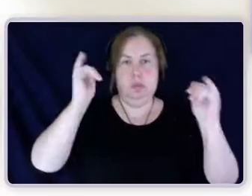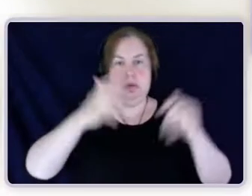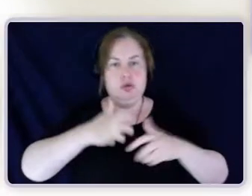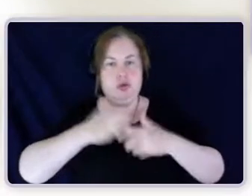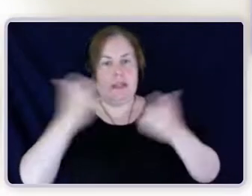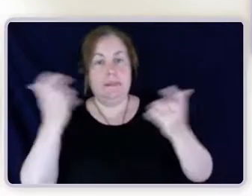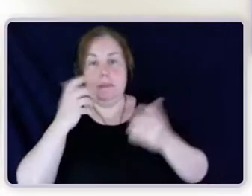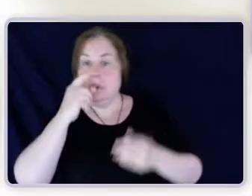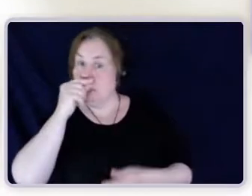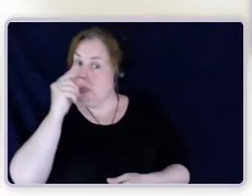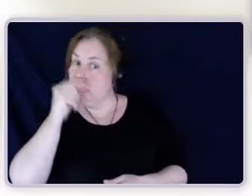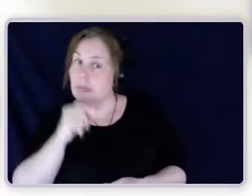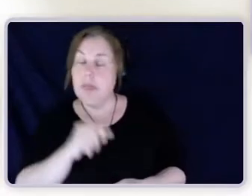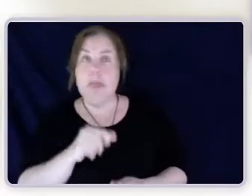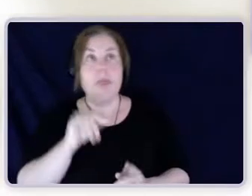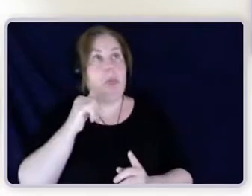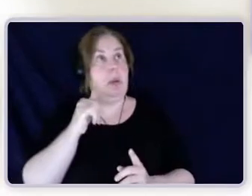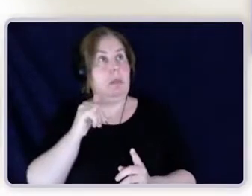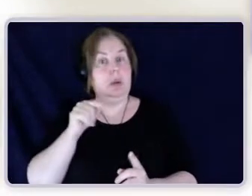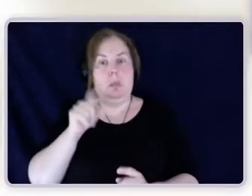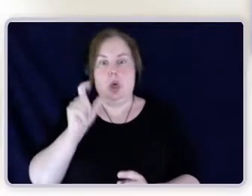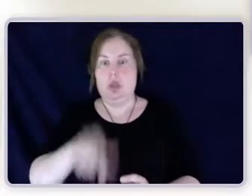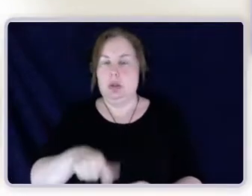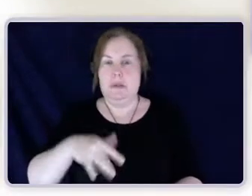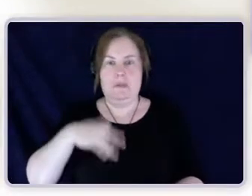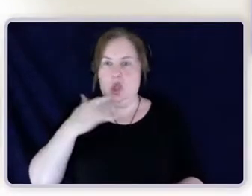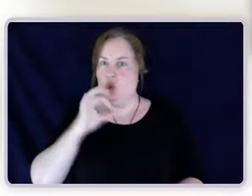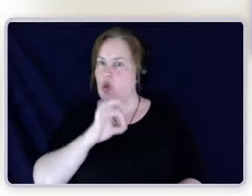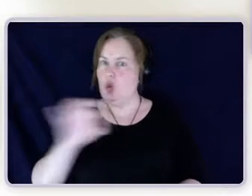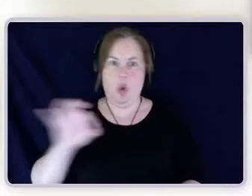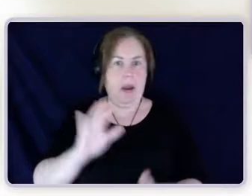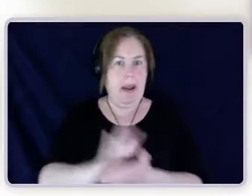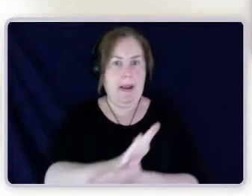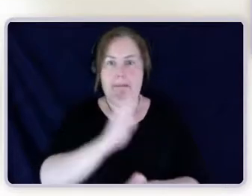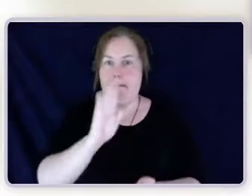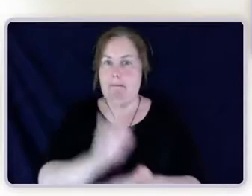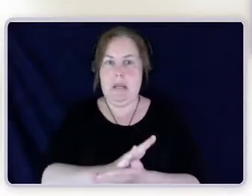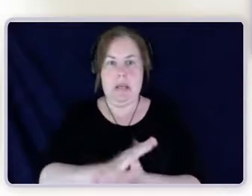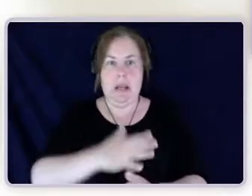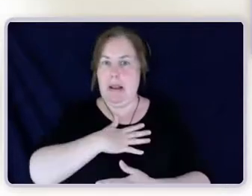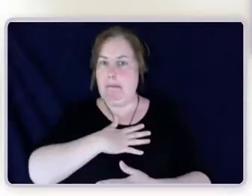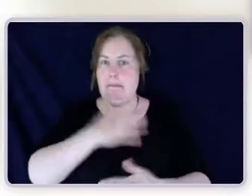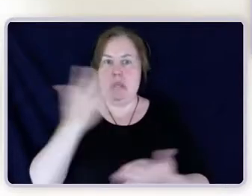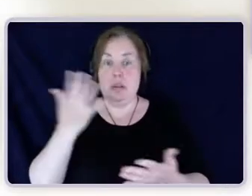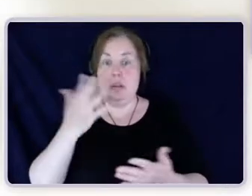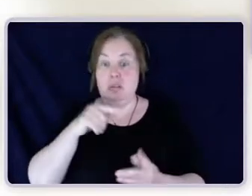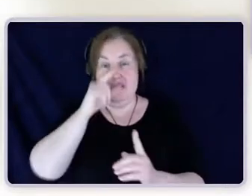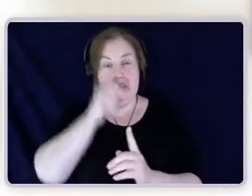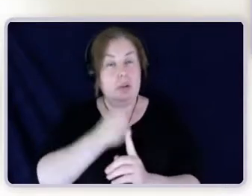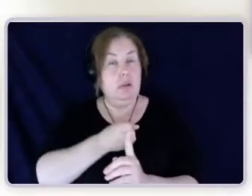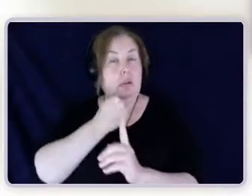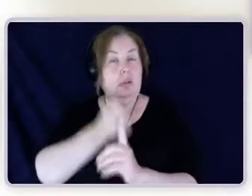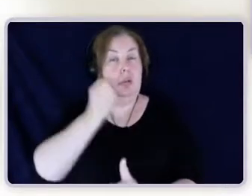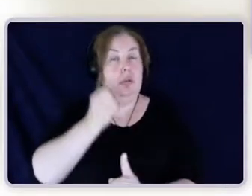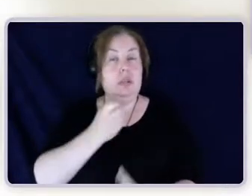where they're going to be plainly very unhappy and very upset, that can also represent serious harm